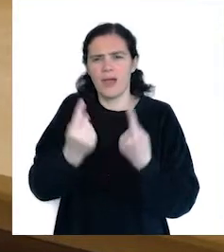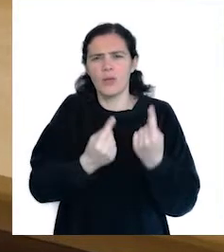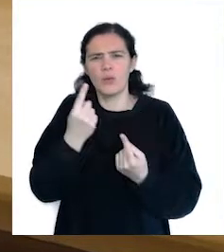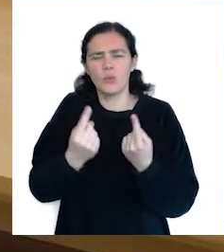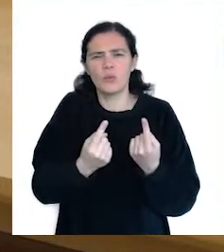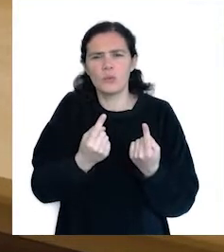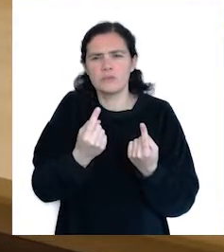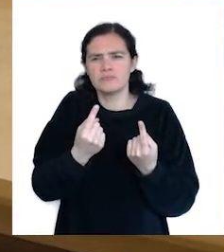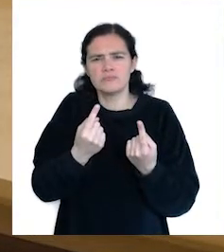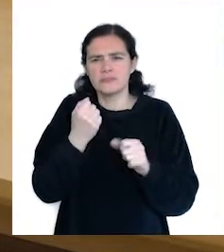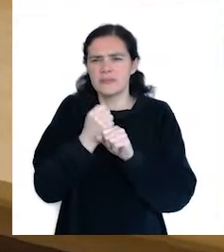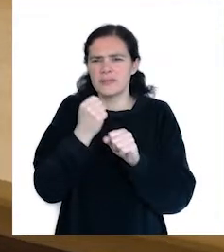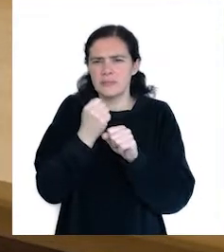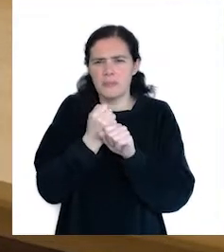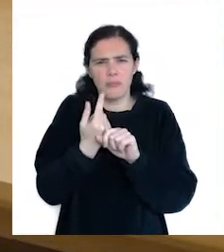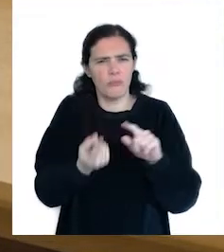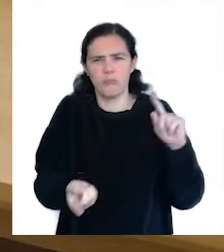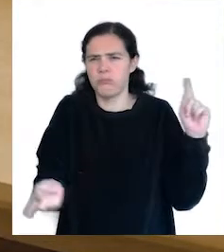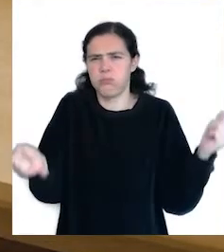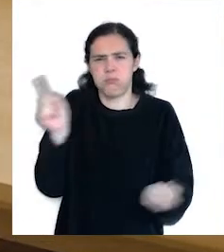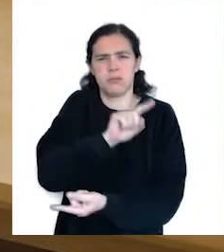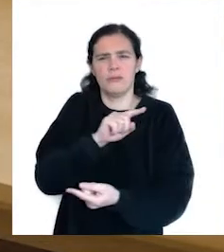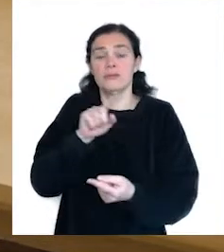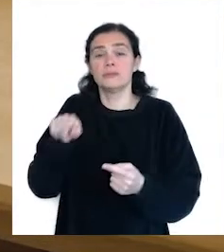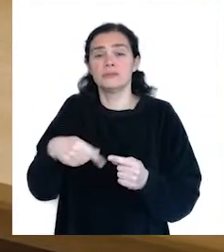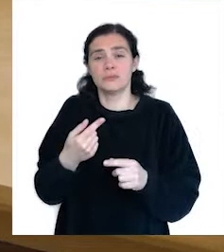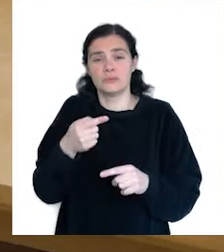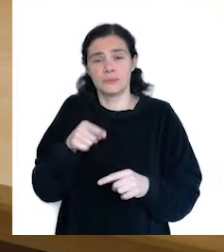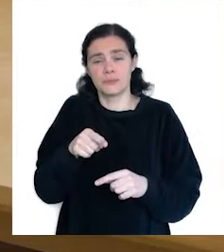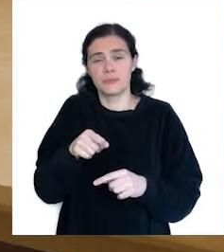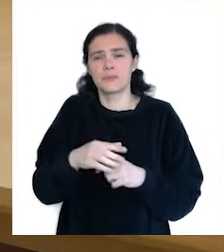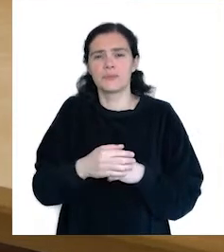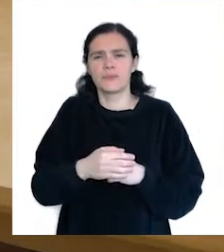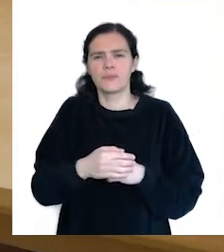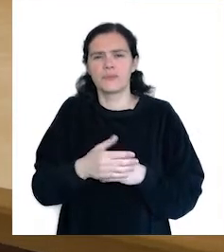most radical work that the